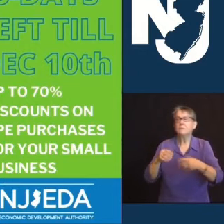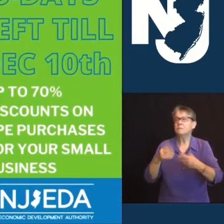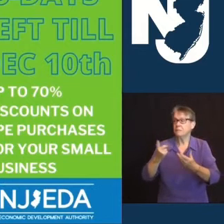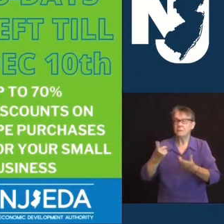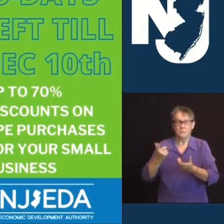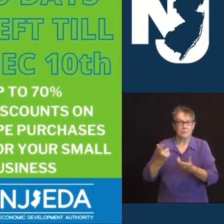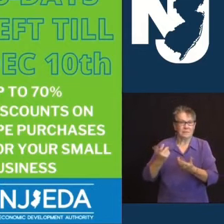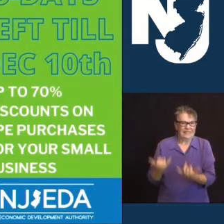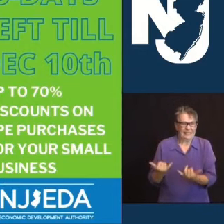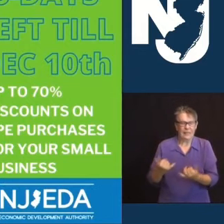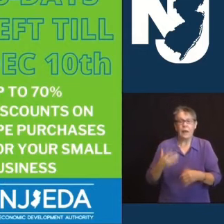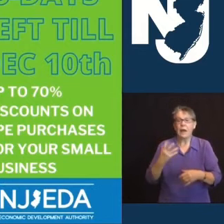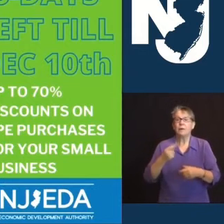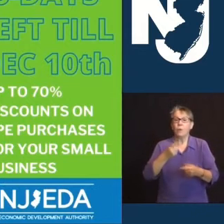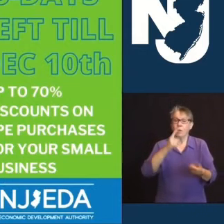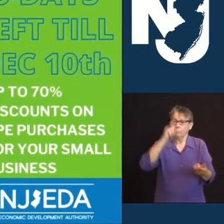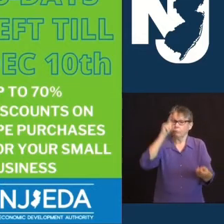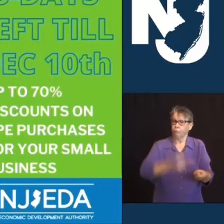visit